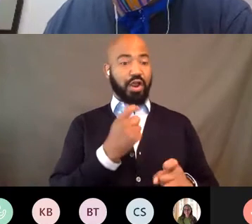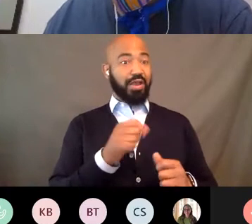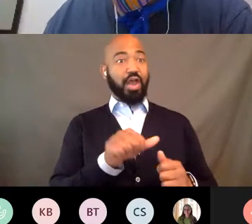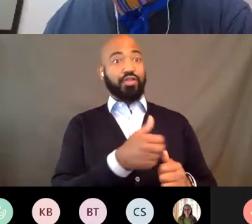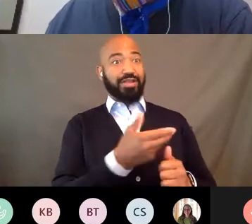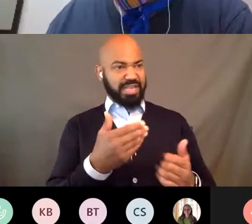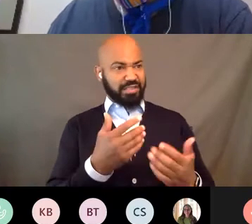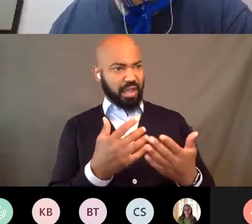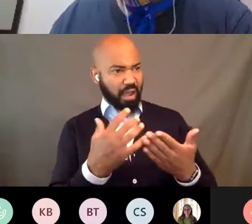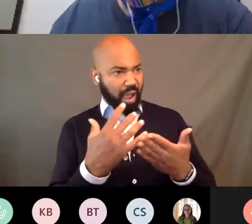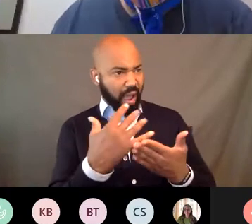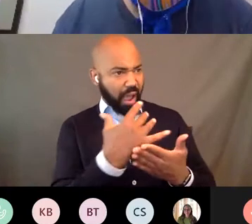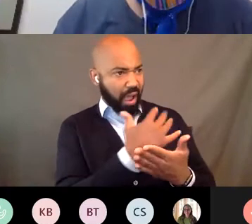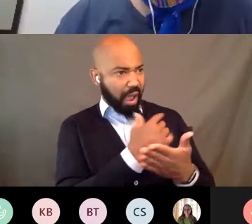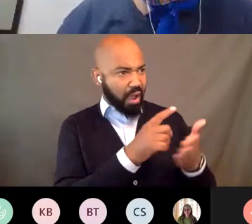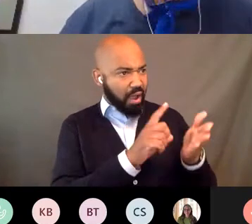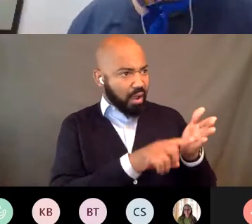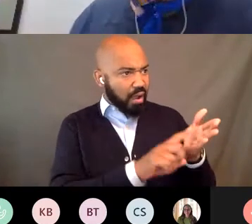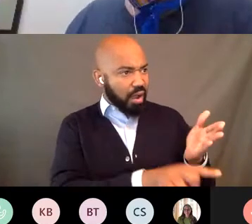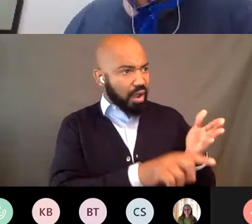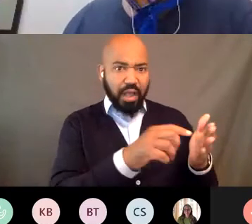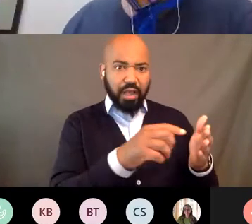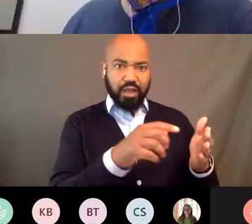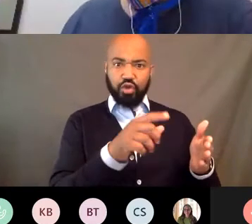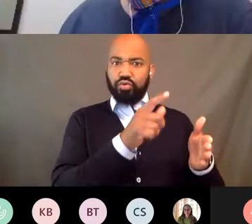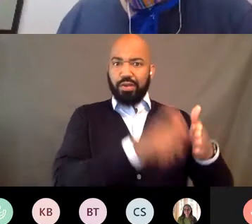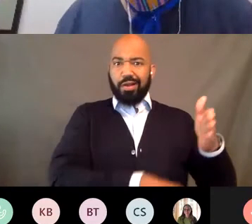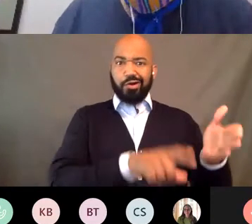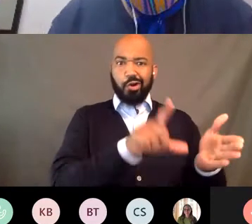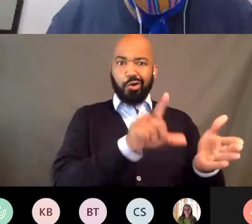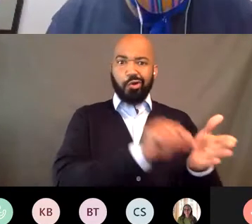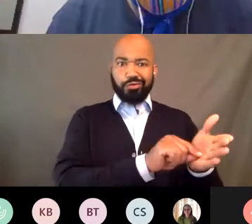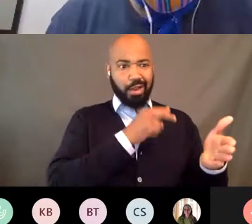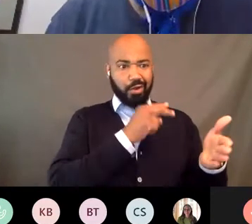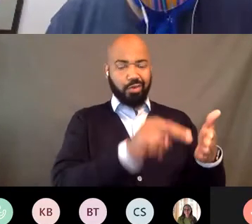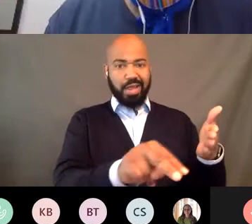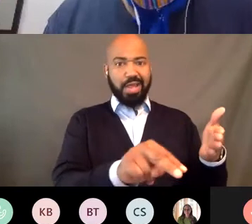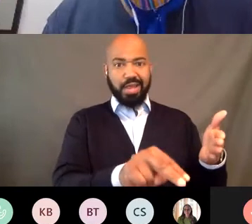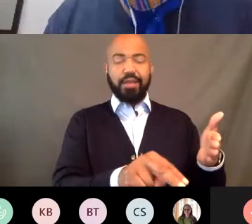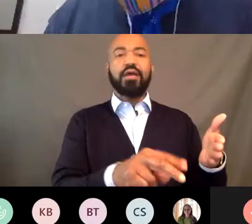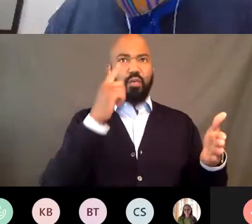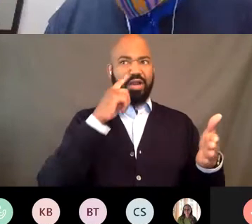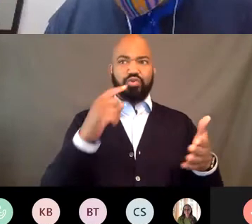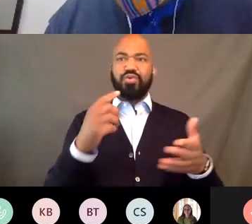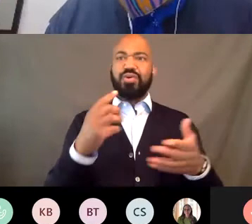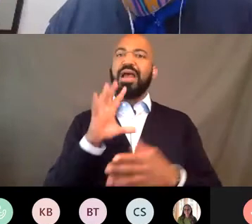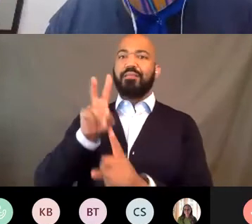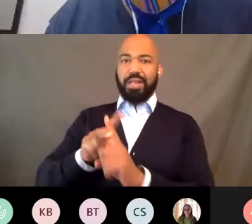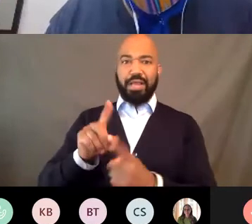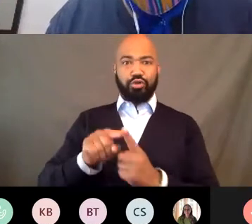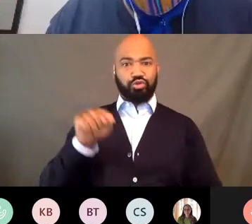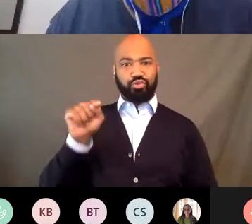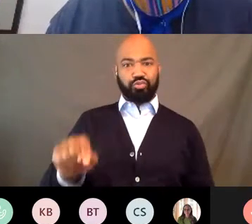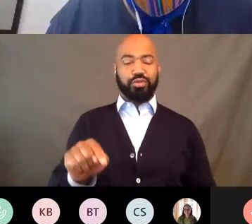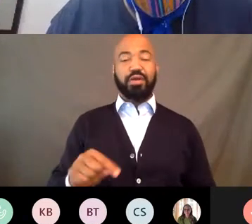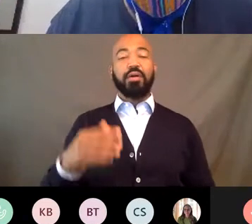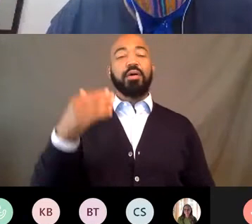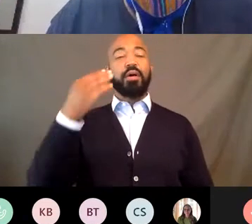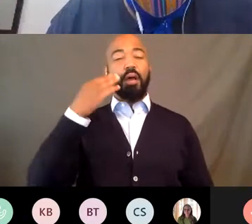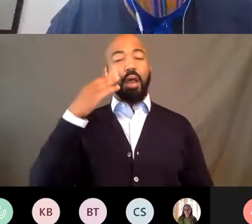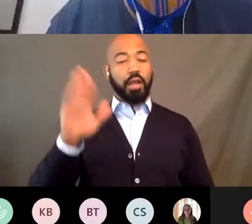out and like made sure to include, because I knew that that was a fact